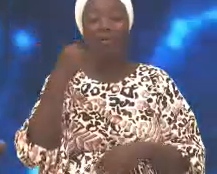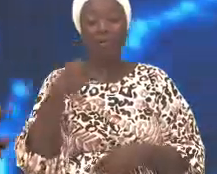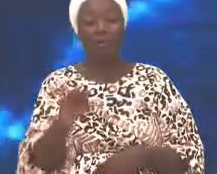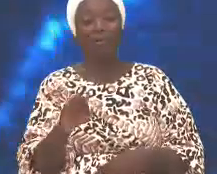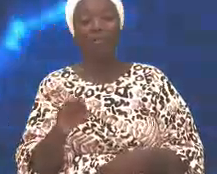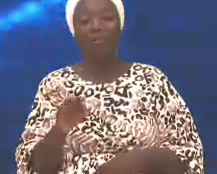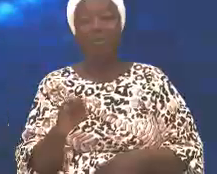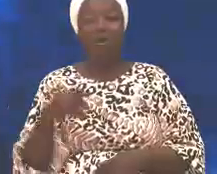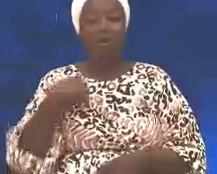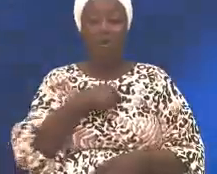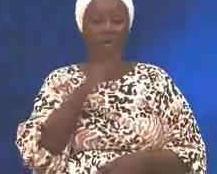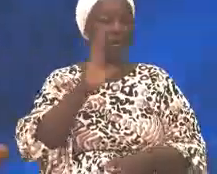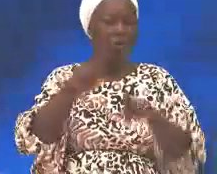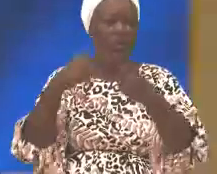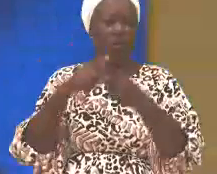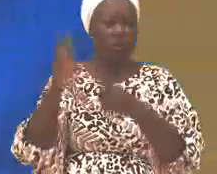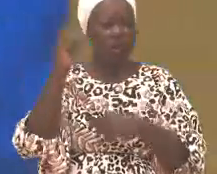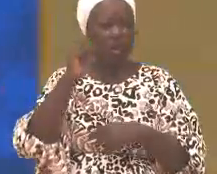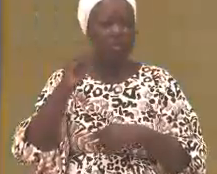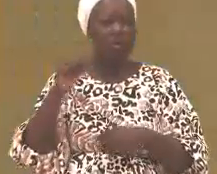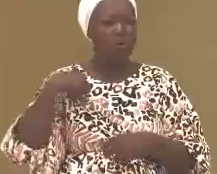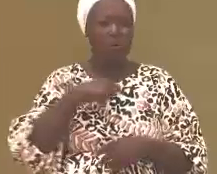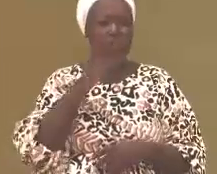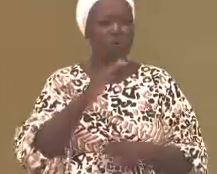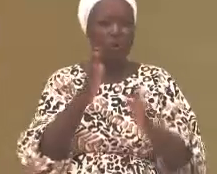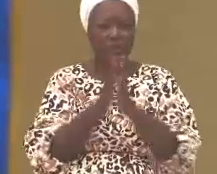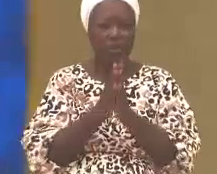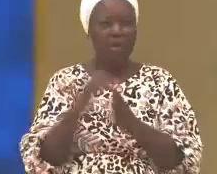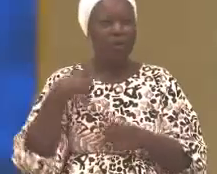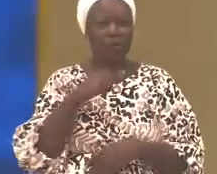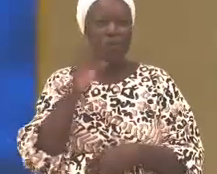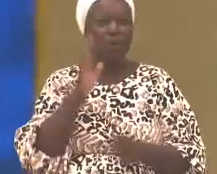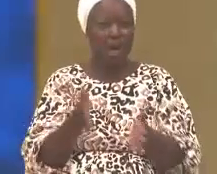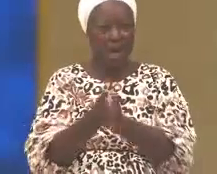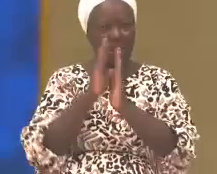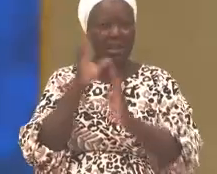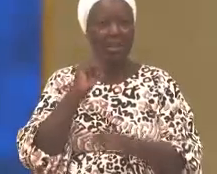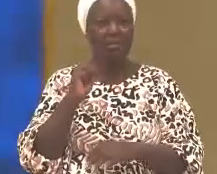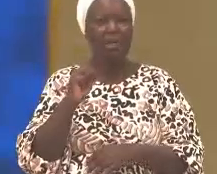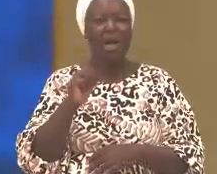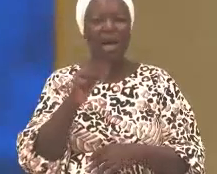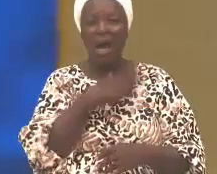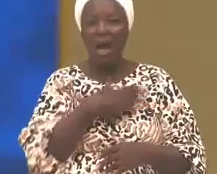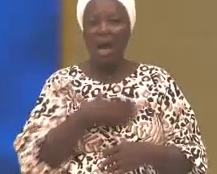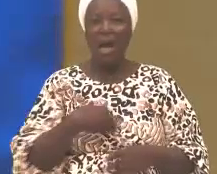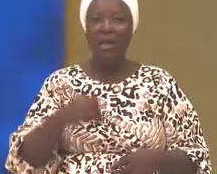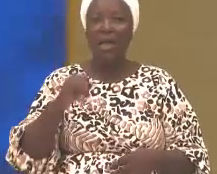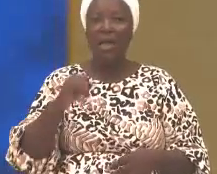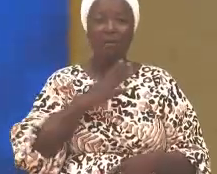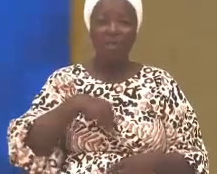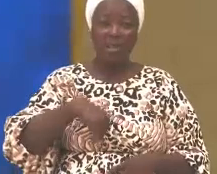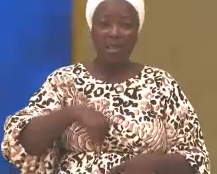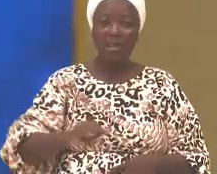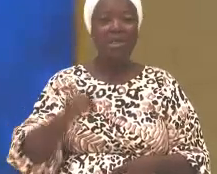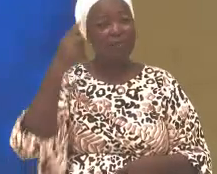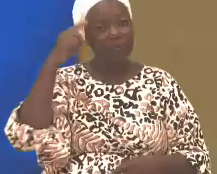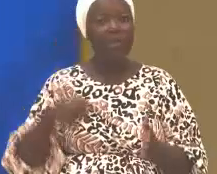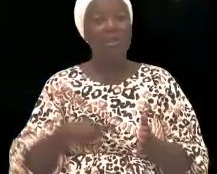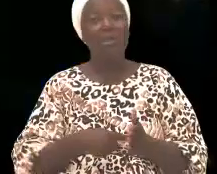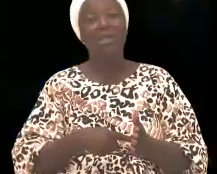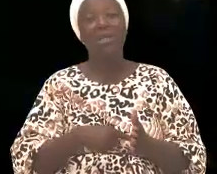to him, we will pray, we will ask him, I will yet for this be inquired